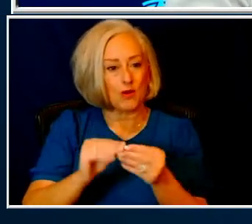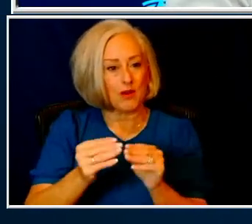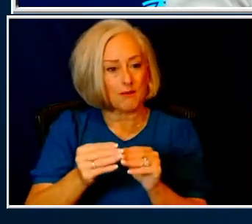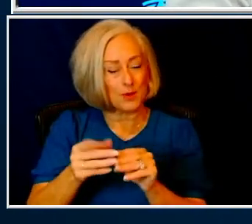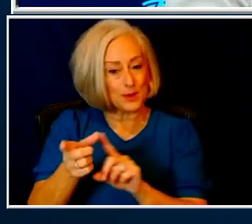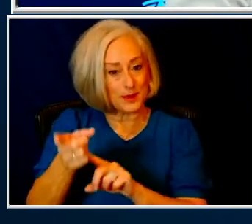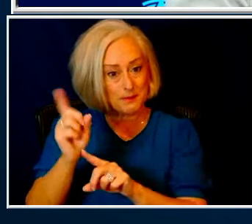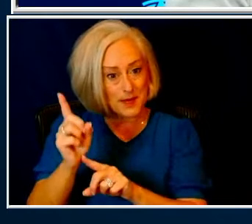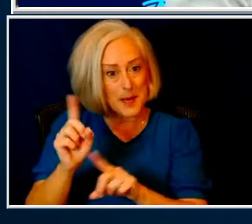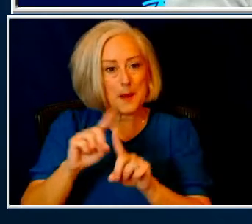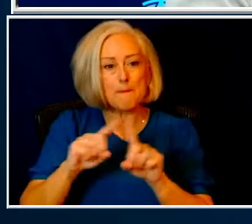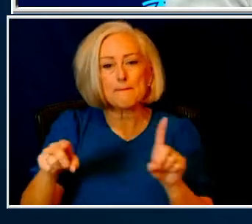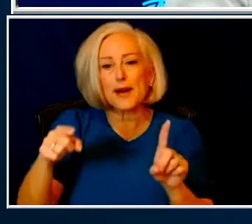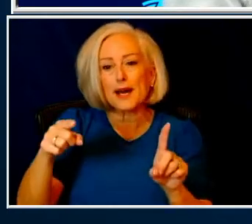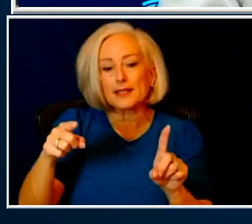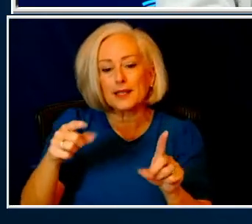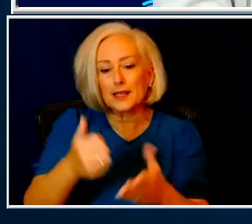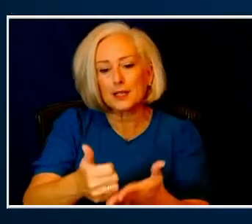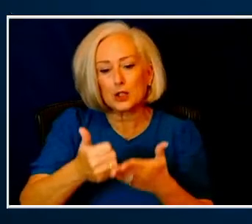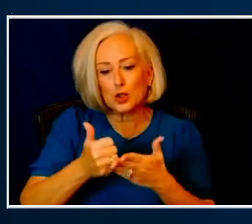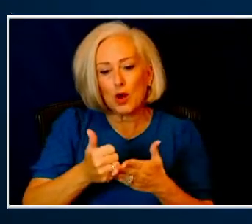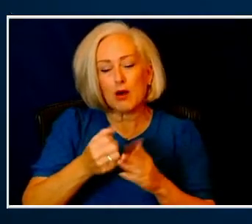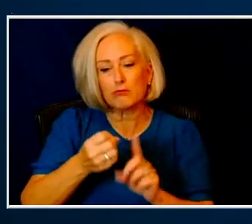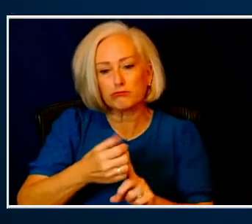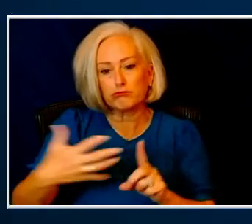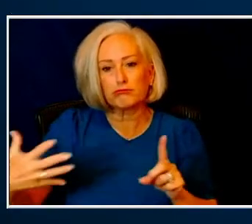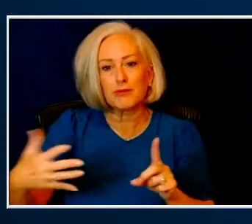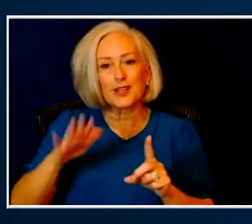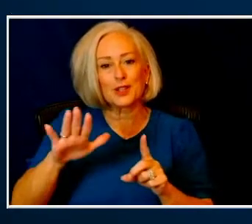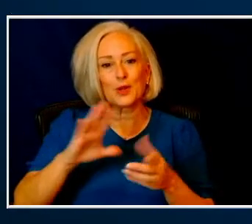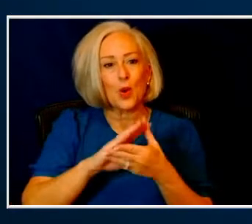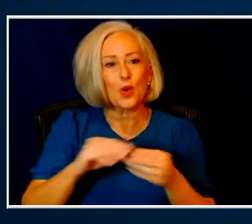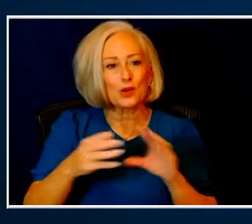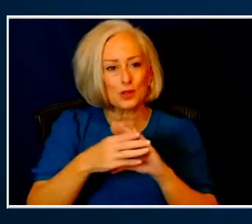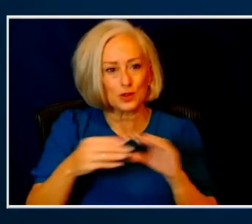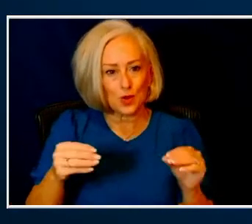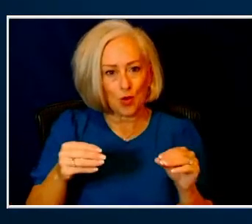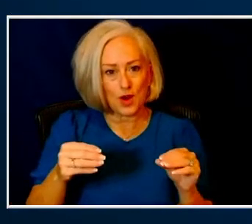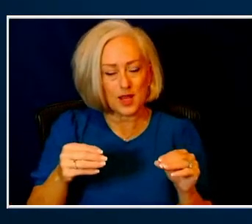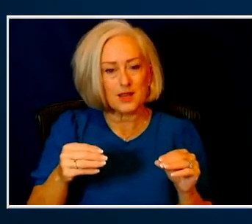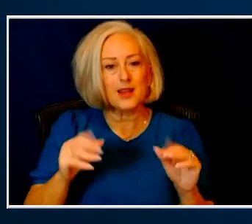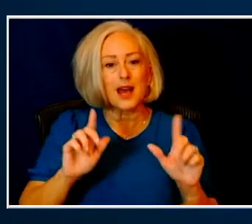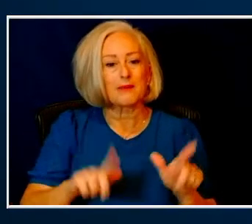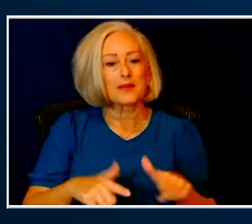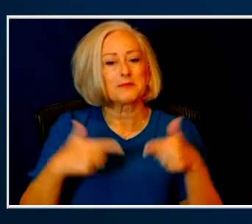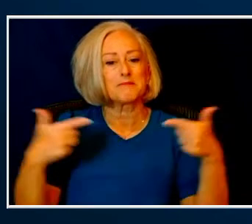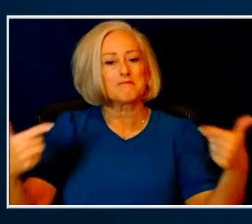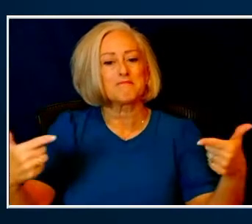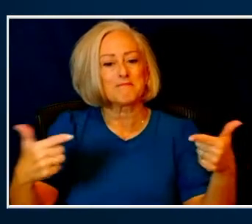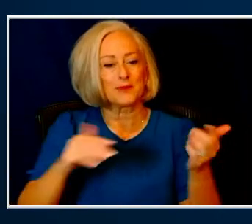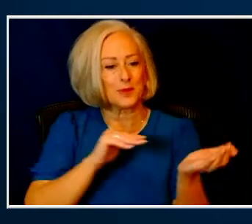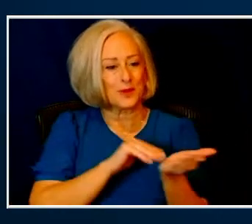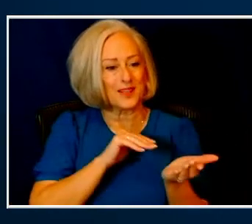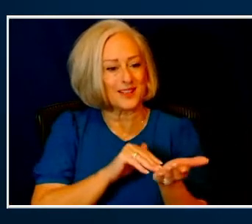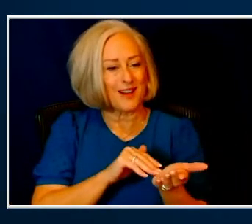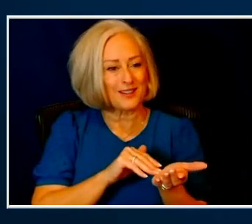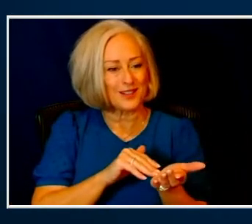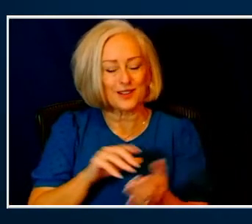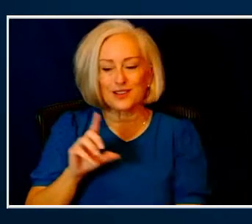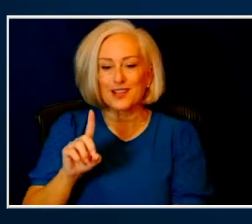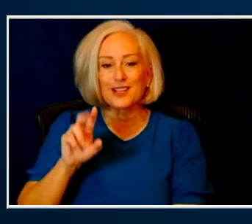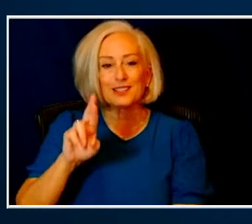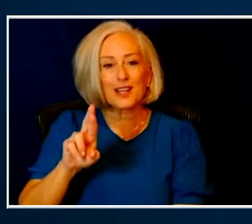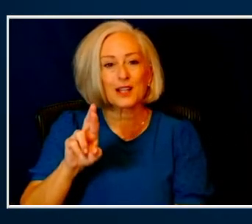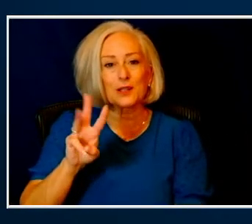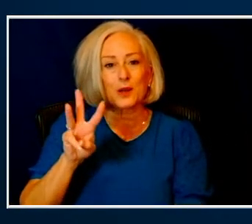help tell your story. But I want to turn for just a moment to our docs. Dr. Weinman, congratulations on this